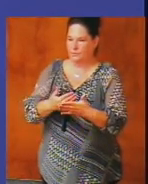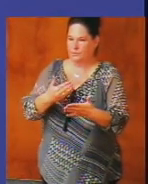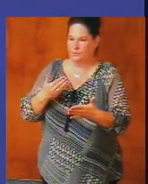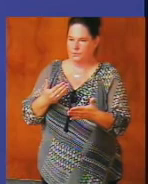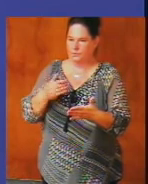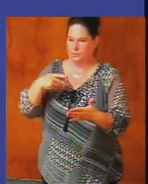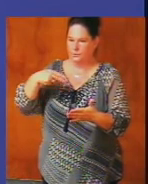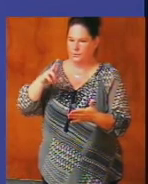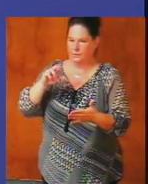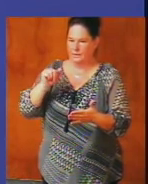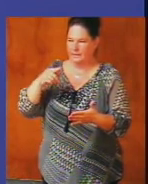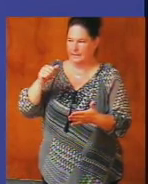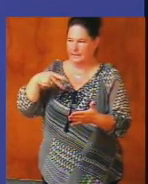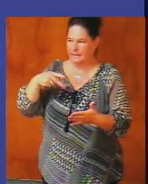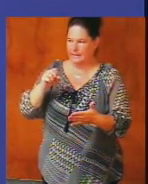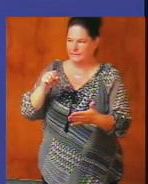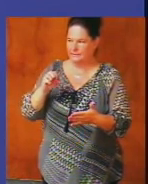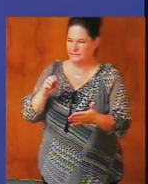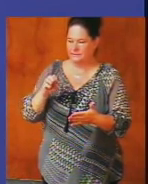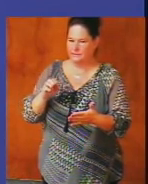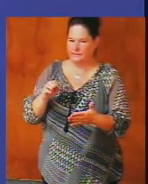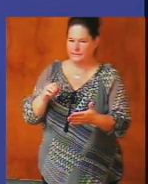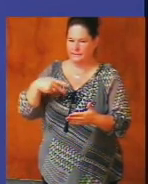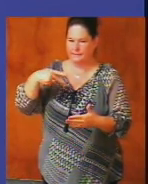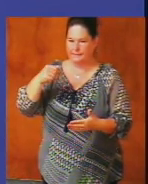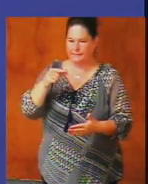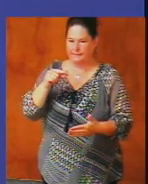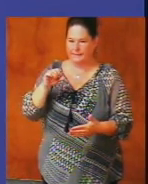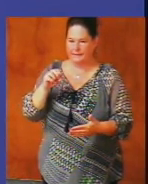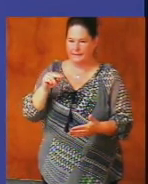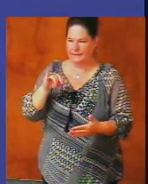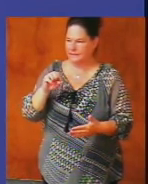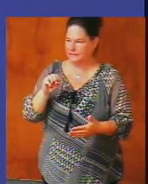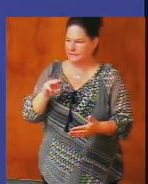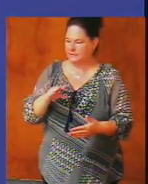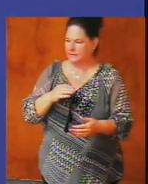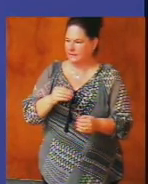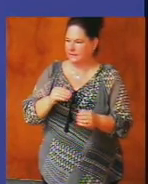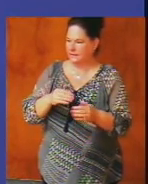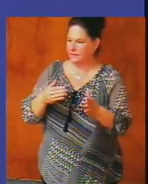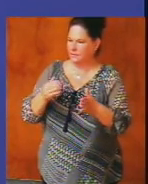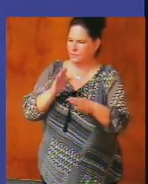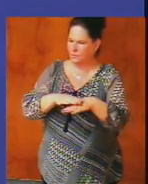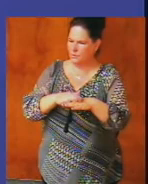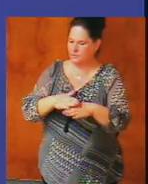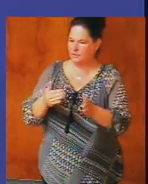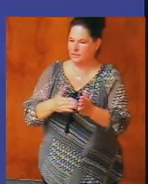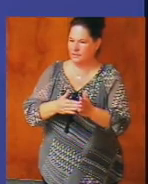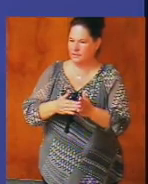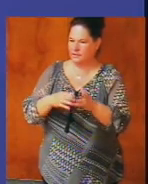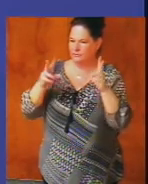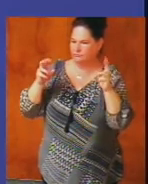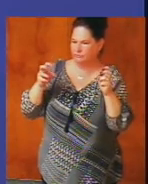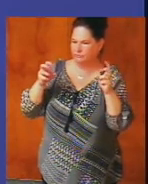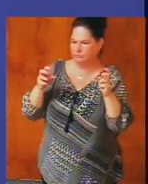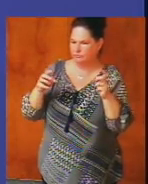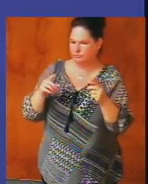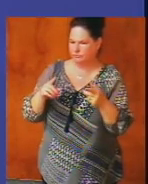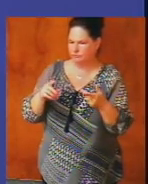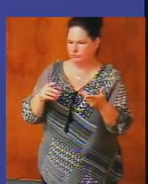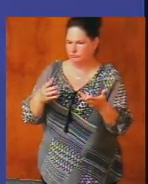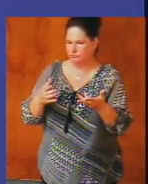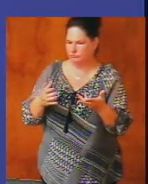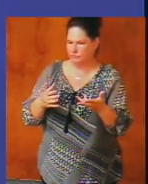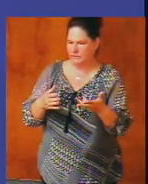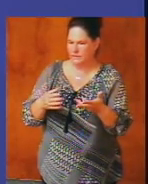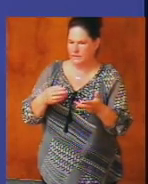and also to warn them against this, quote, solution, this Colossian heresy